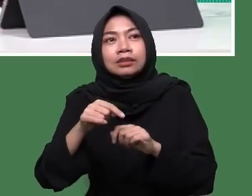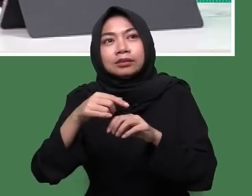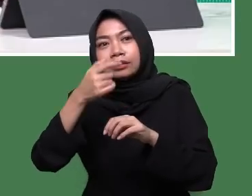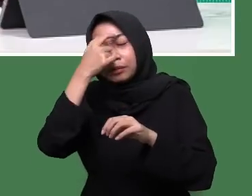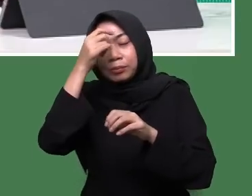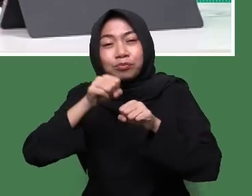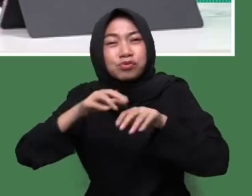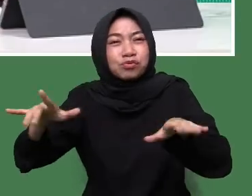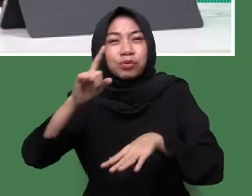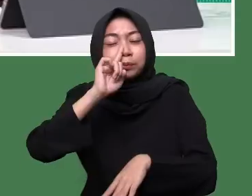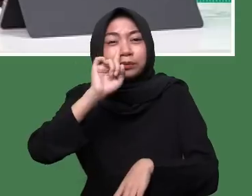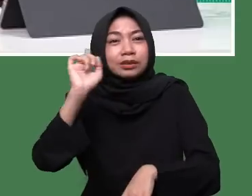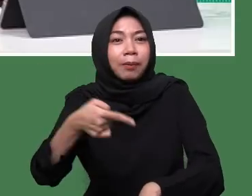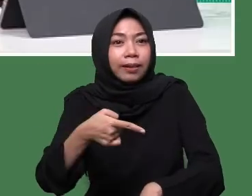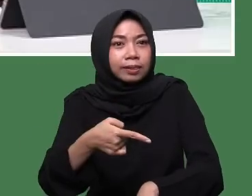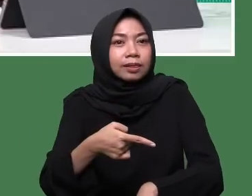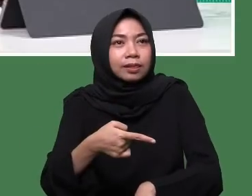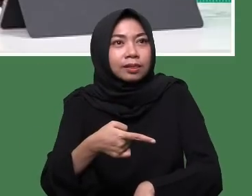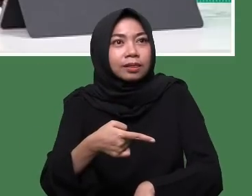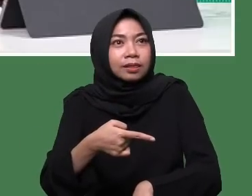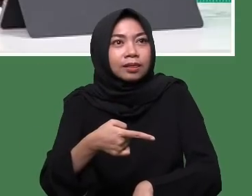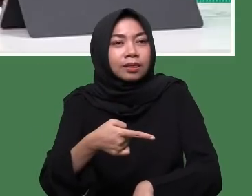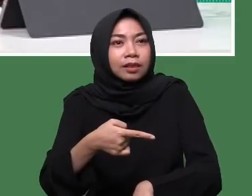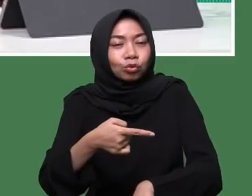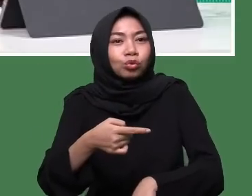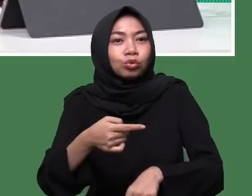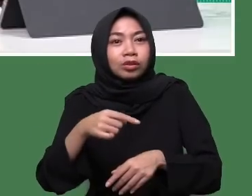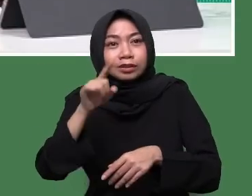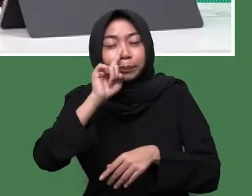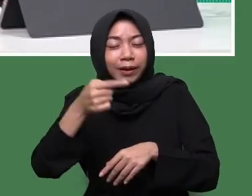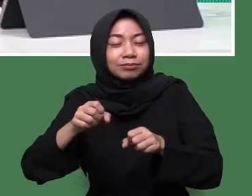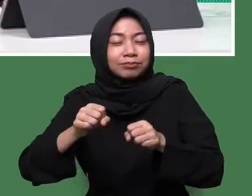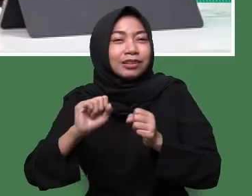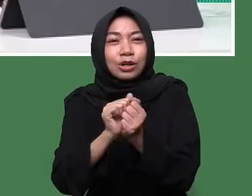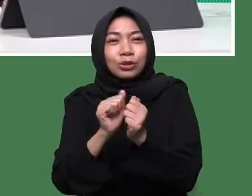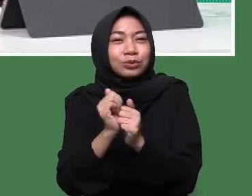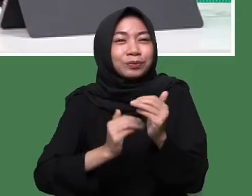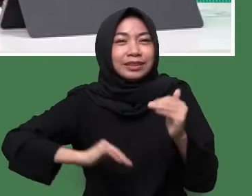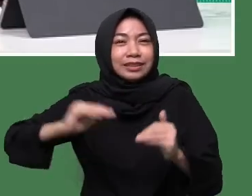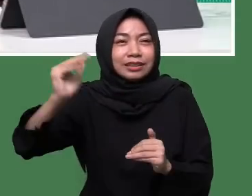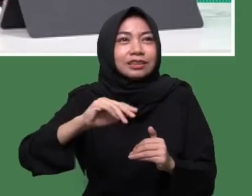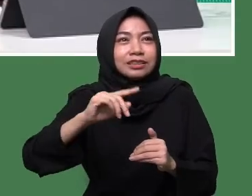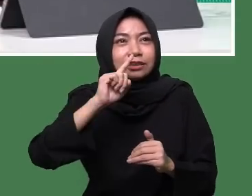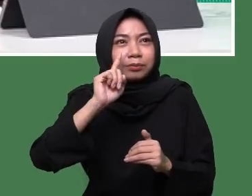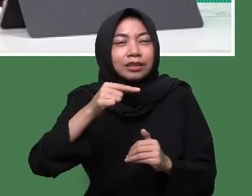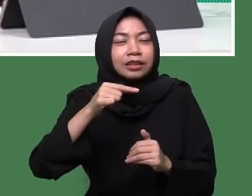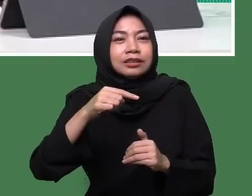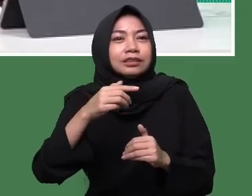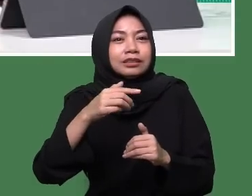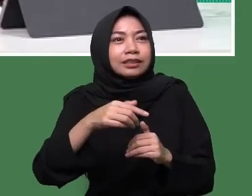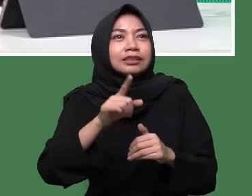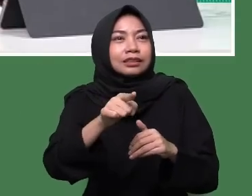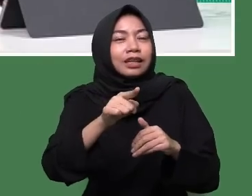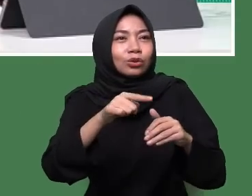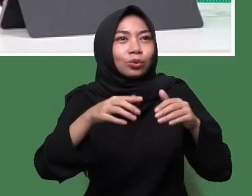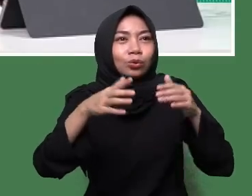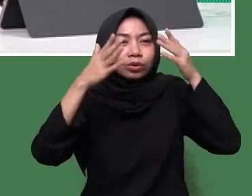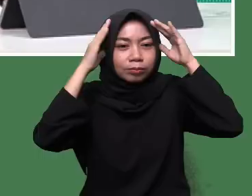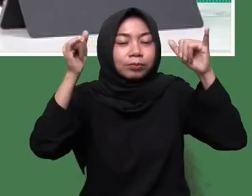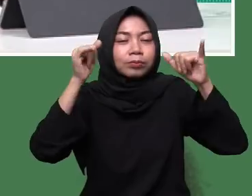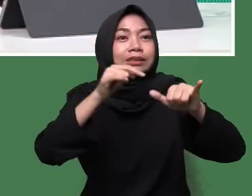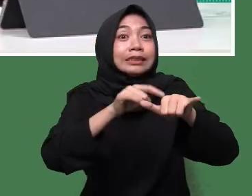very quick. The RT is very high. Therefore, it's representing only one cattle, or pooled